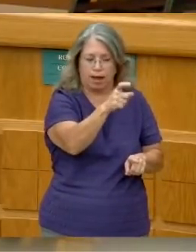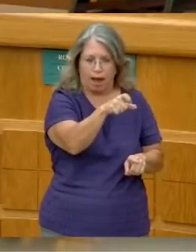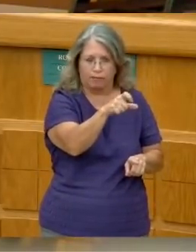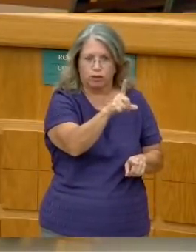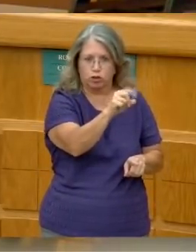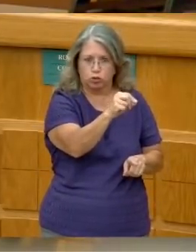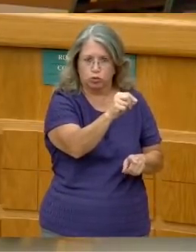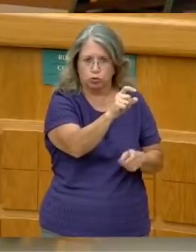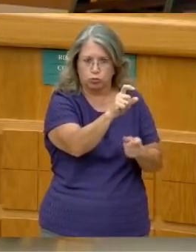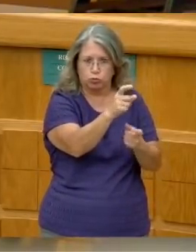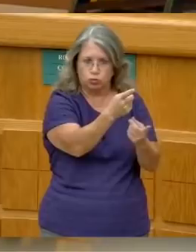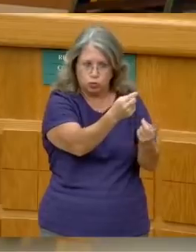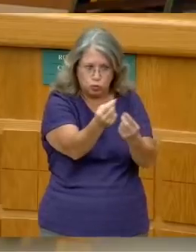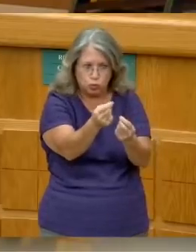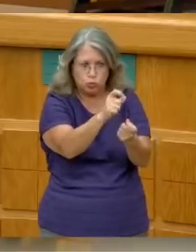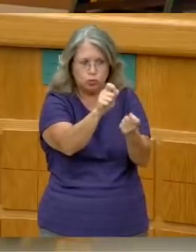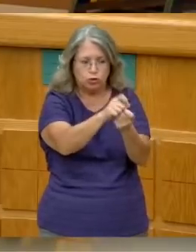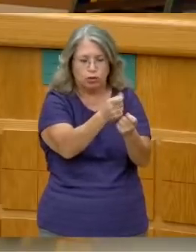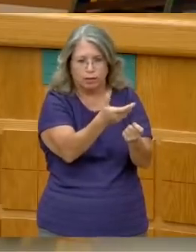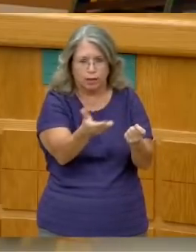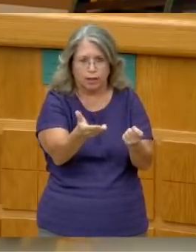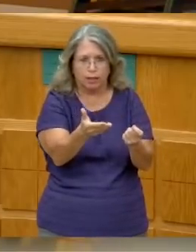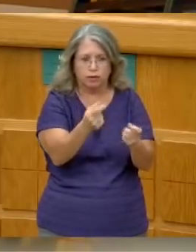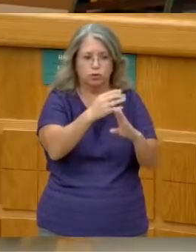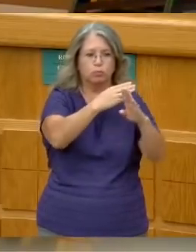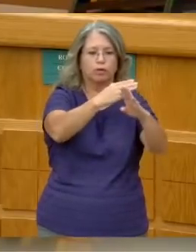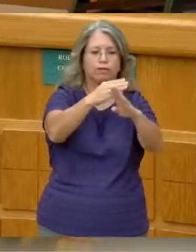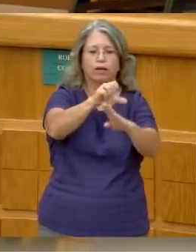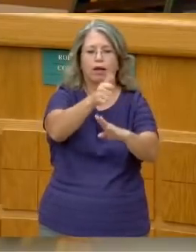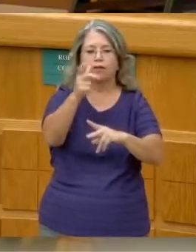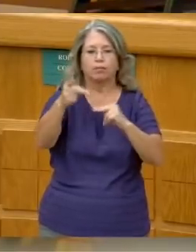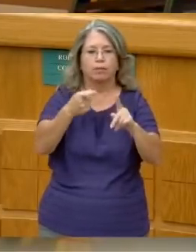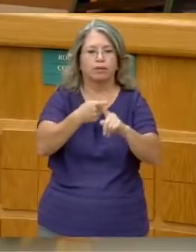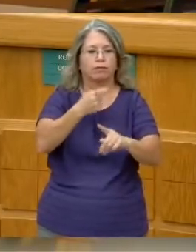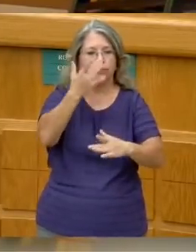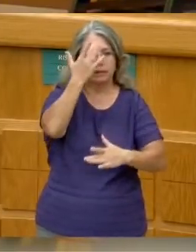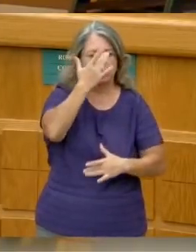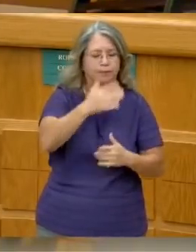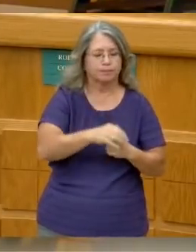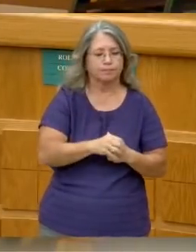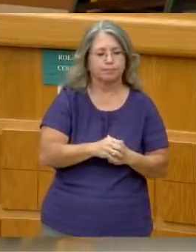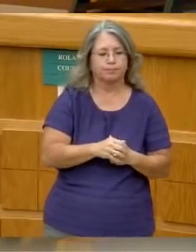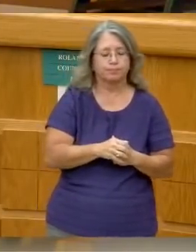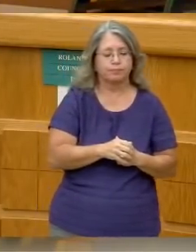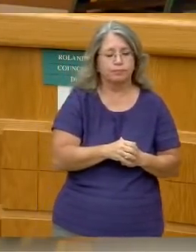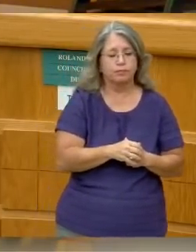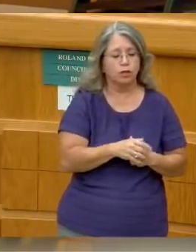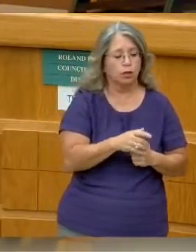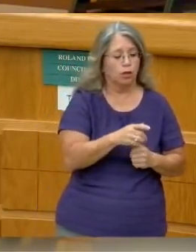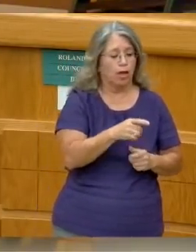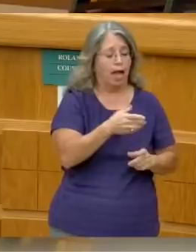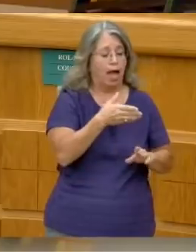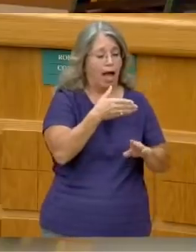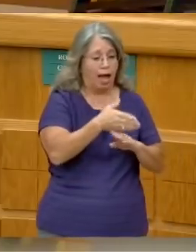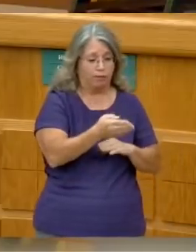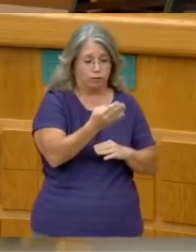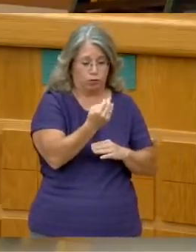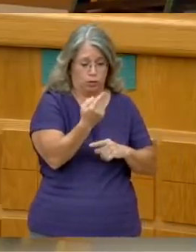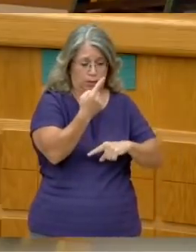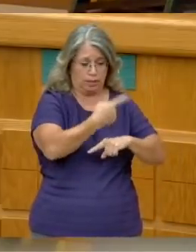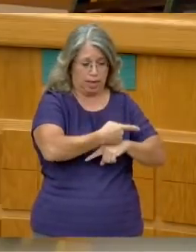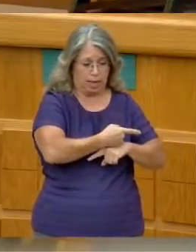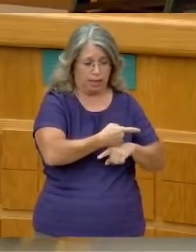information in order to keep others from getting sick. You can only be released after the 14 days if